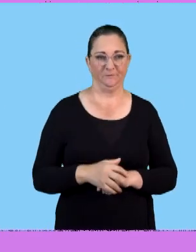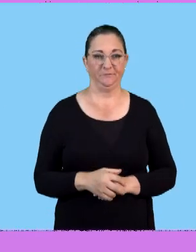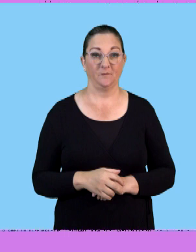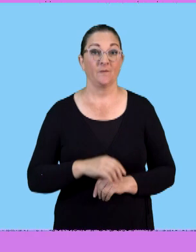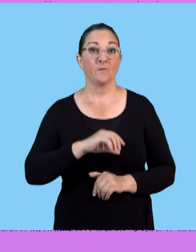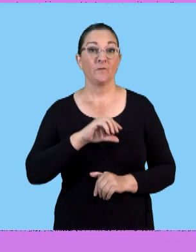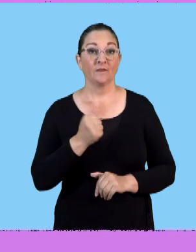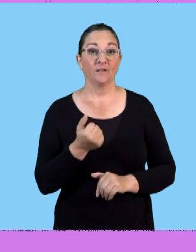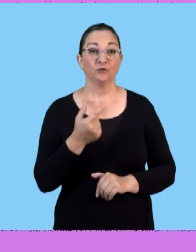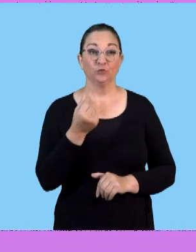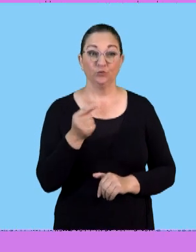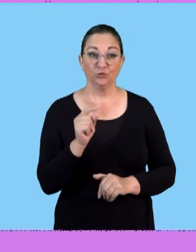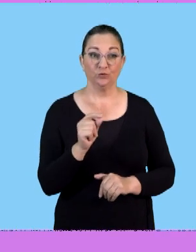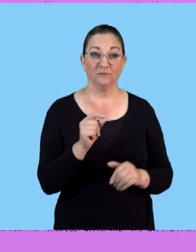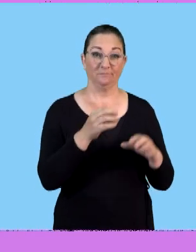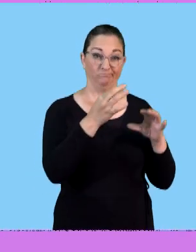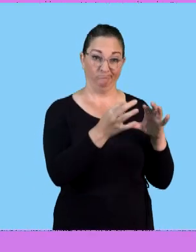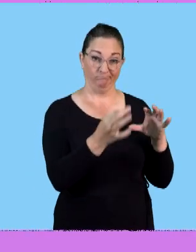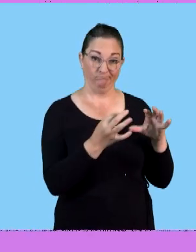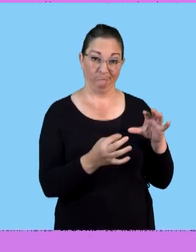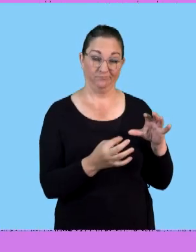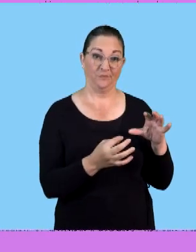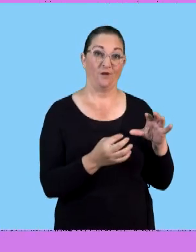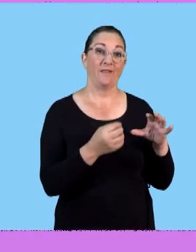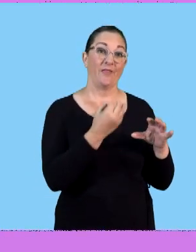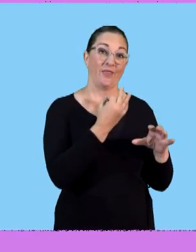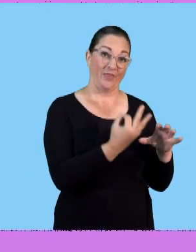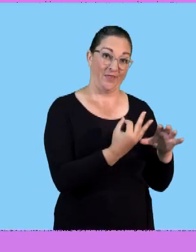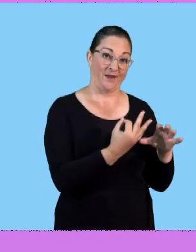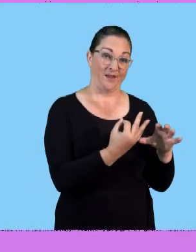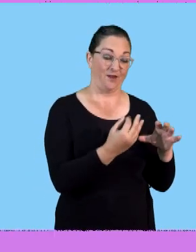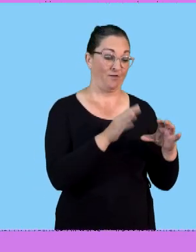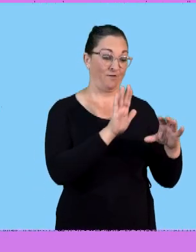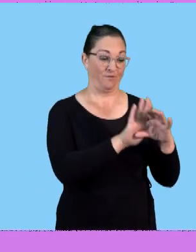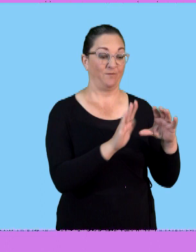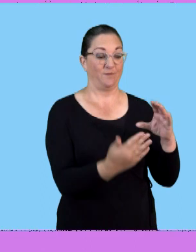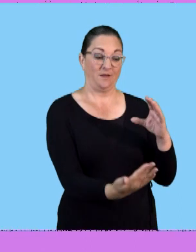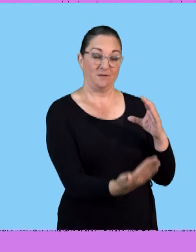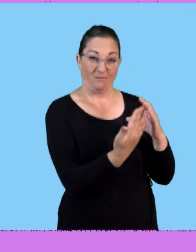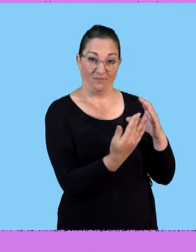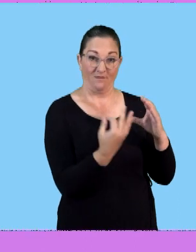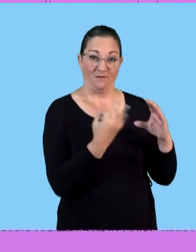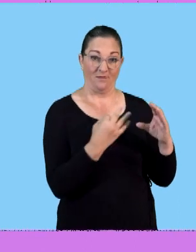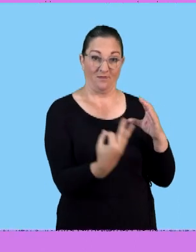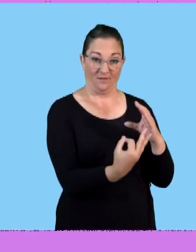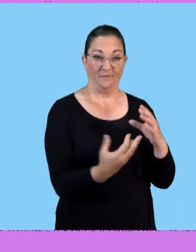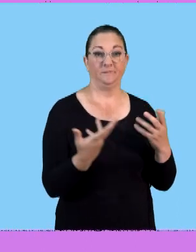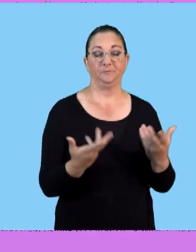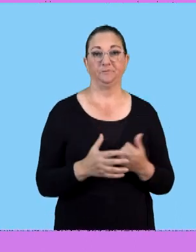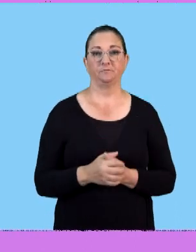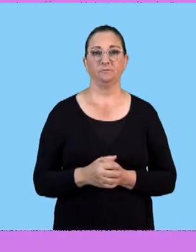okay? He then sews 3 triangles onto each side of the stocking, right? So let's